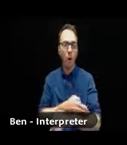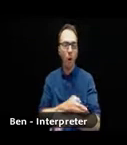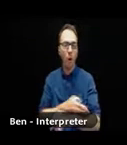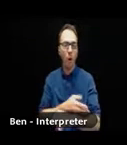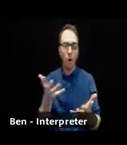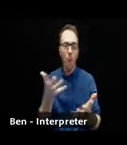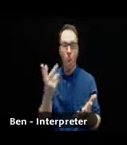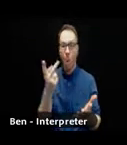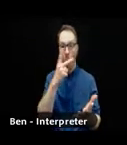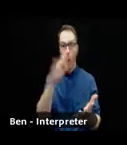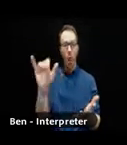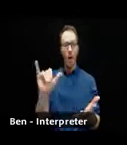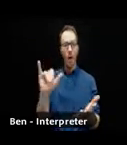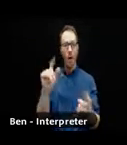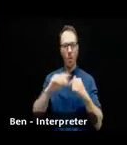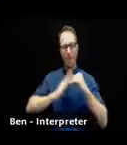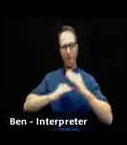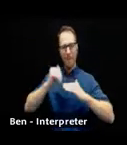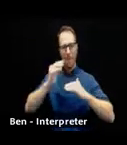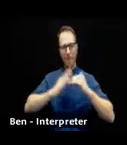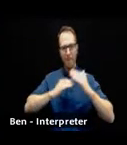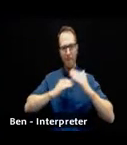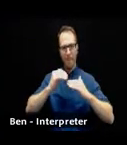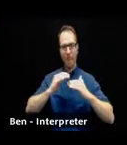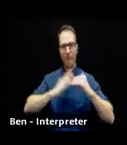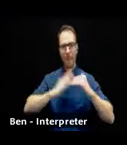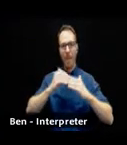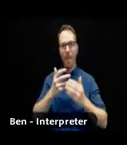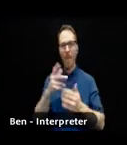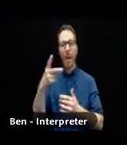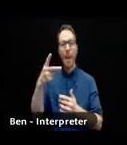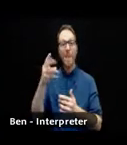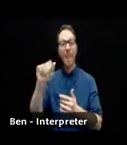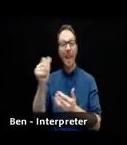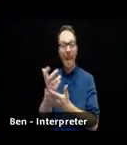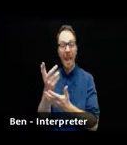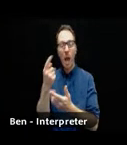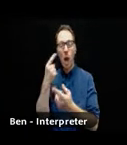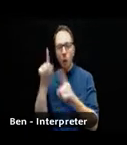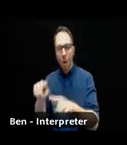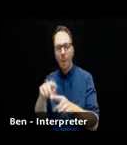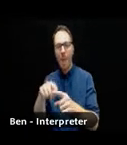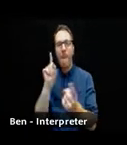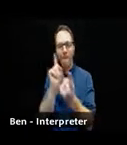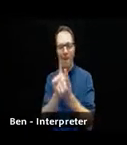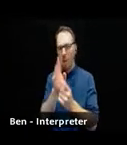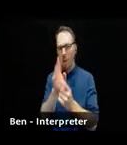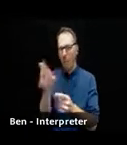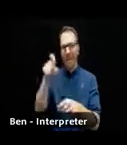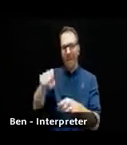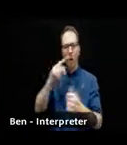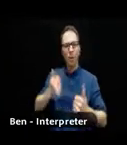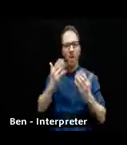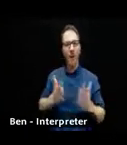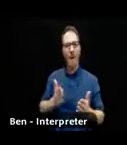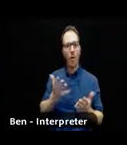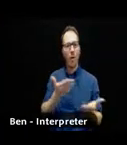to build plea agreements that meet the direct needs of survivors in cases like